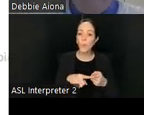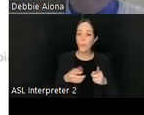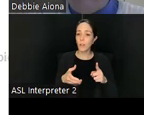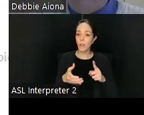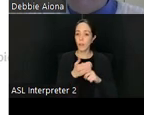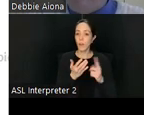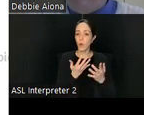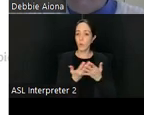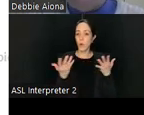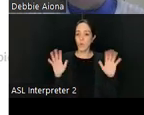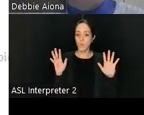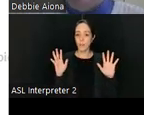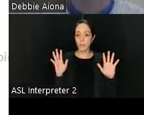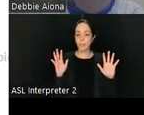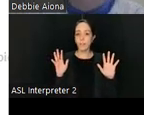So